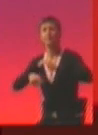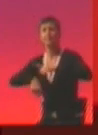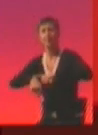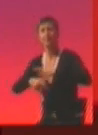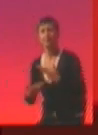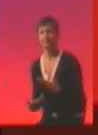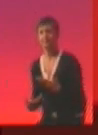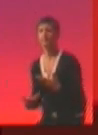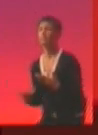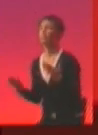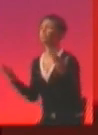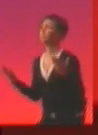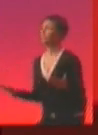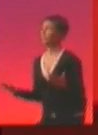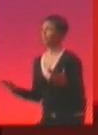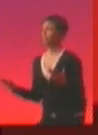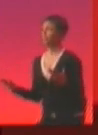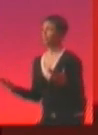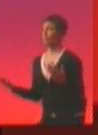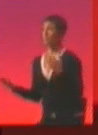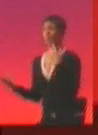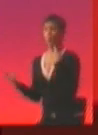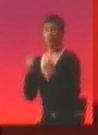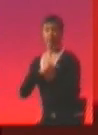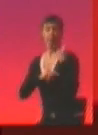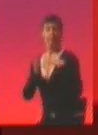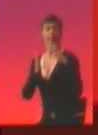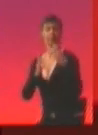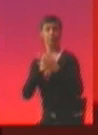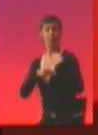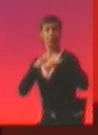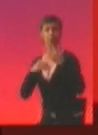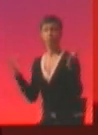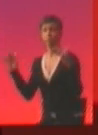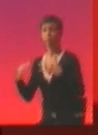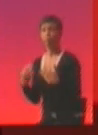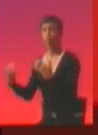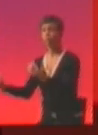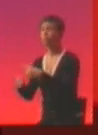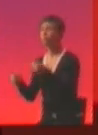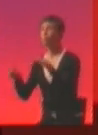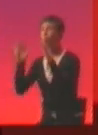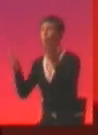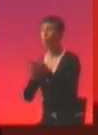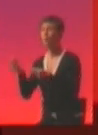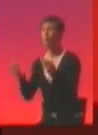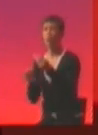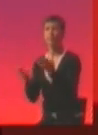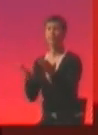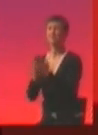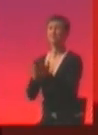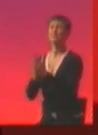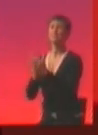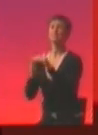times. Conference, when we gathered in Manchester last year, the world economy was on